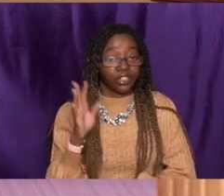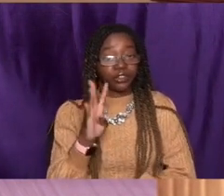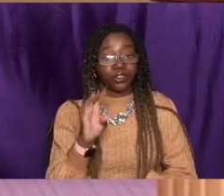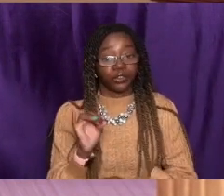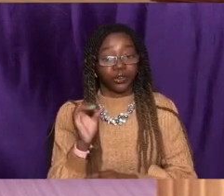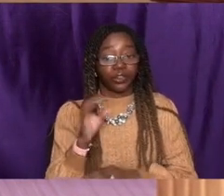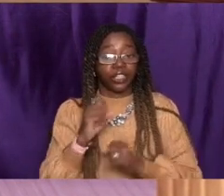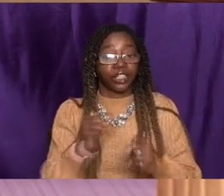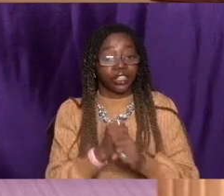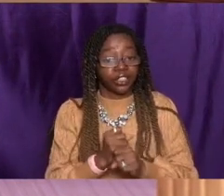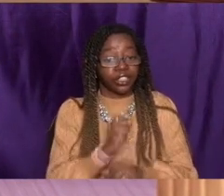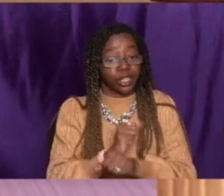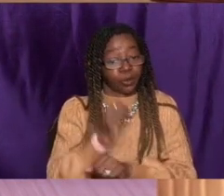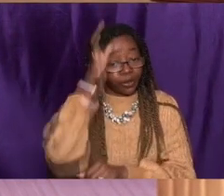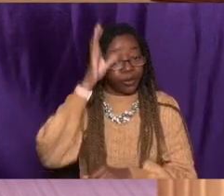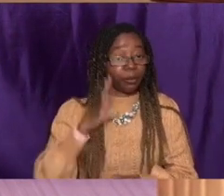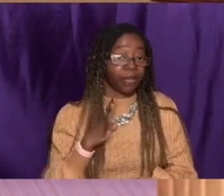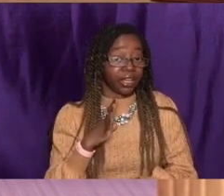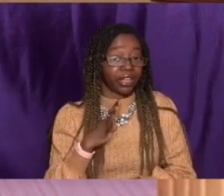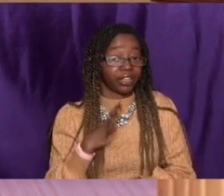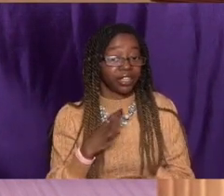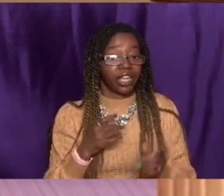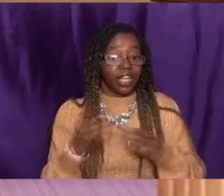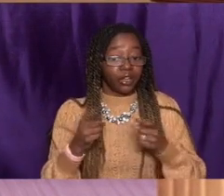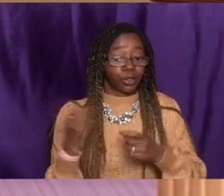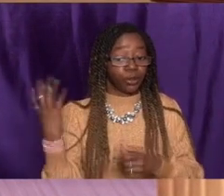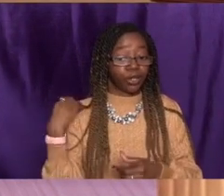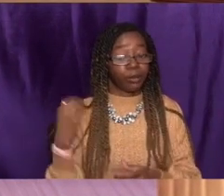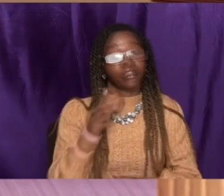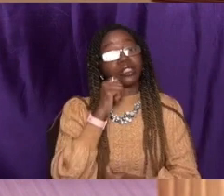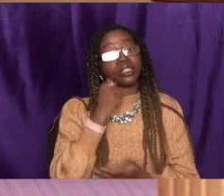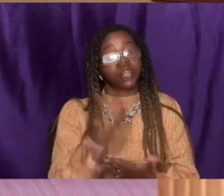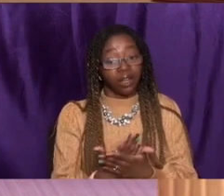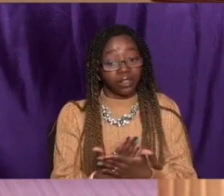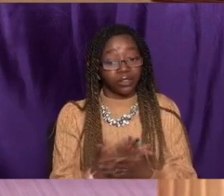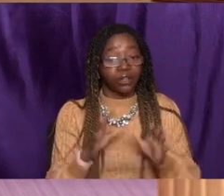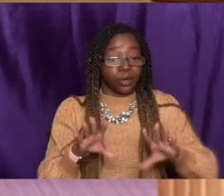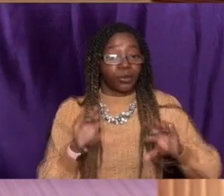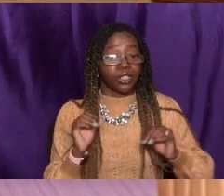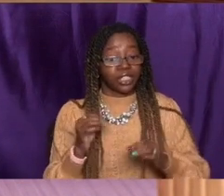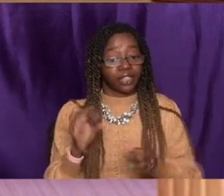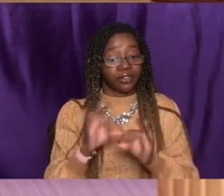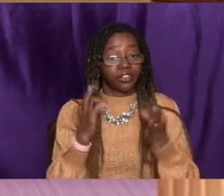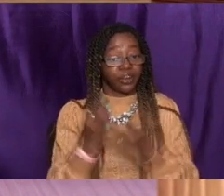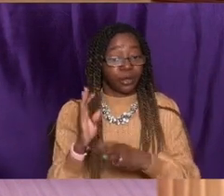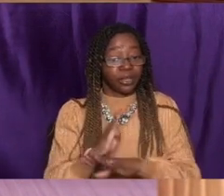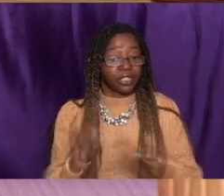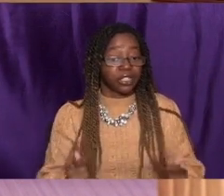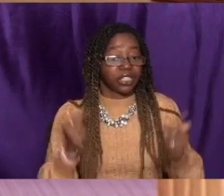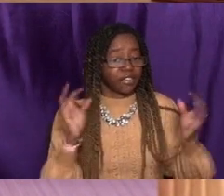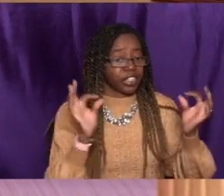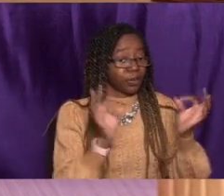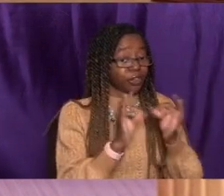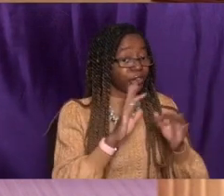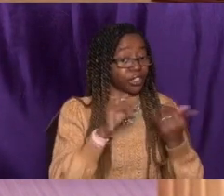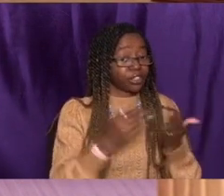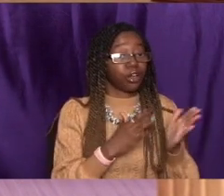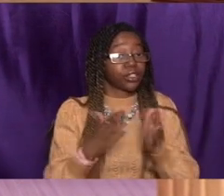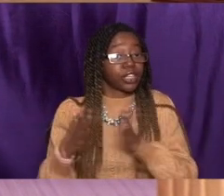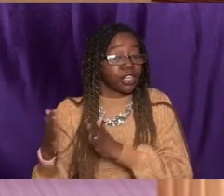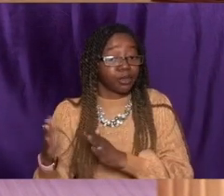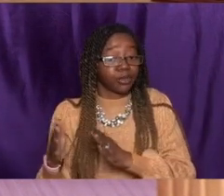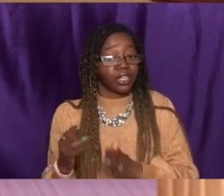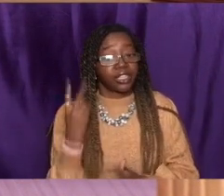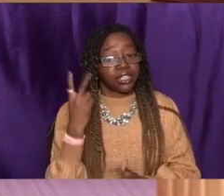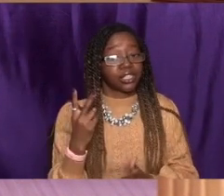guy named Jethro. He eventually married the boss's daughter. He's going to inherit the family business. He's got his life perfect. It's all set up. He can't see his